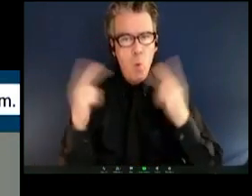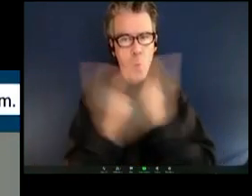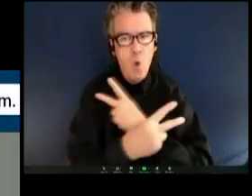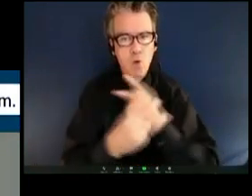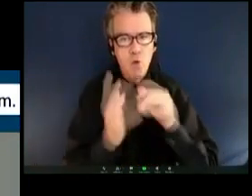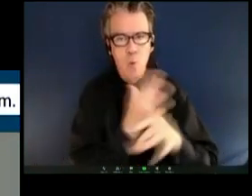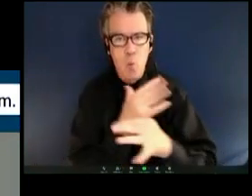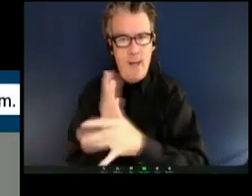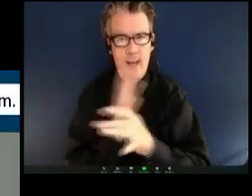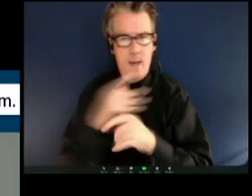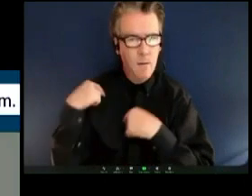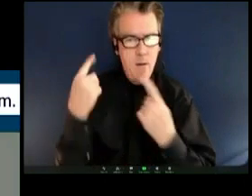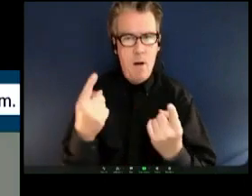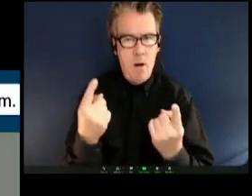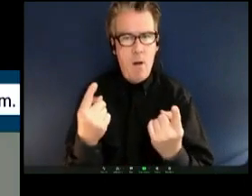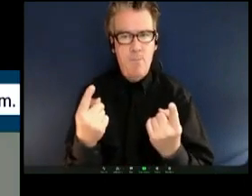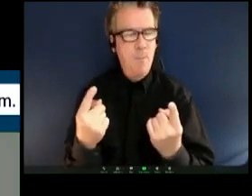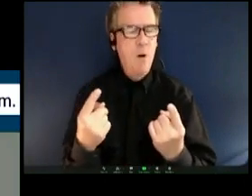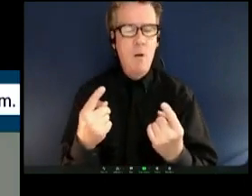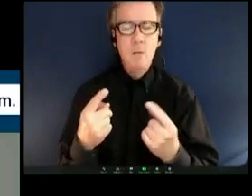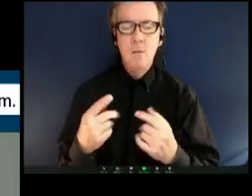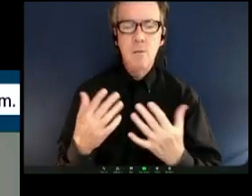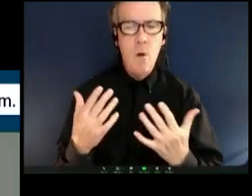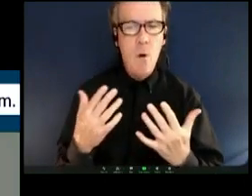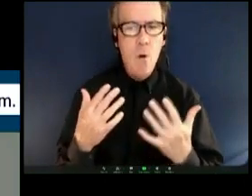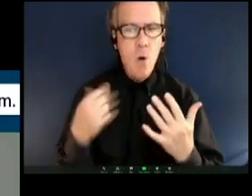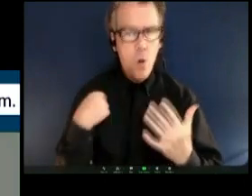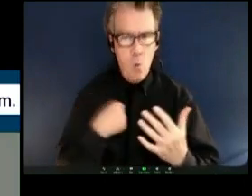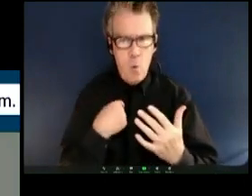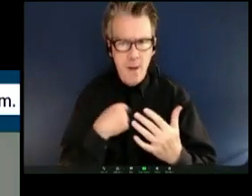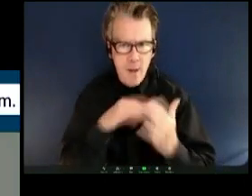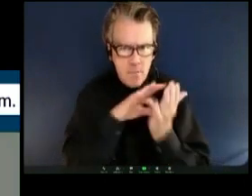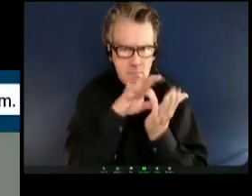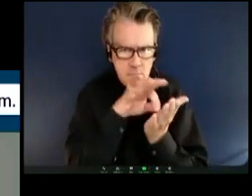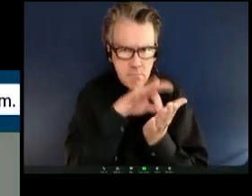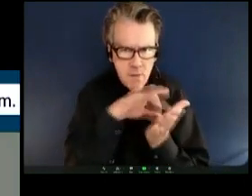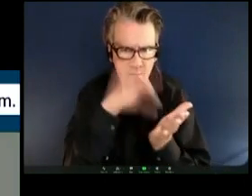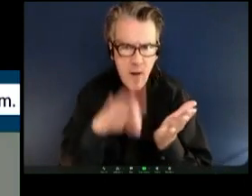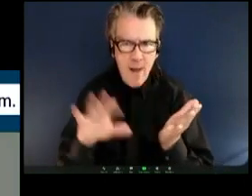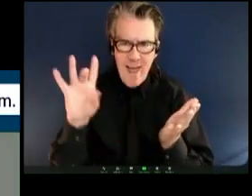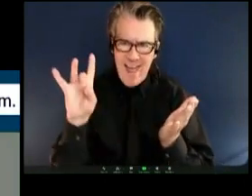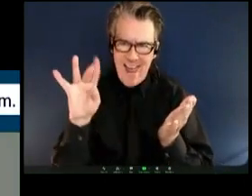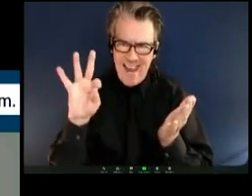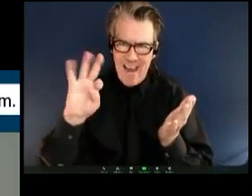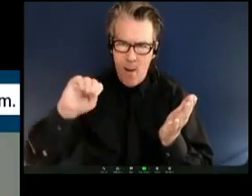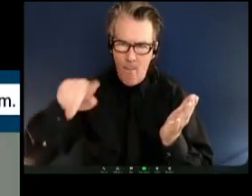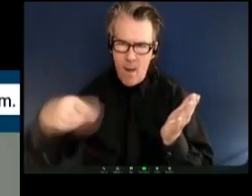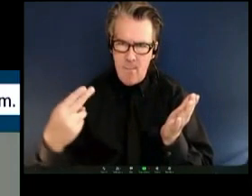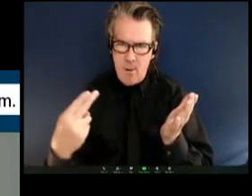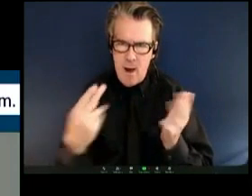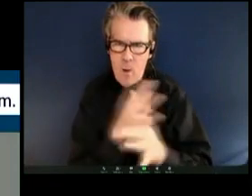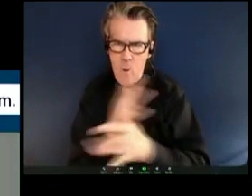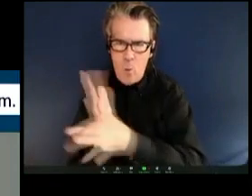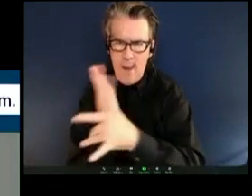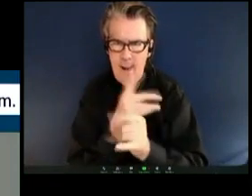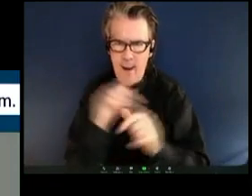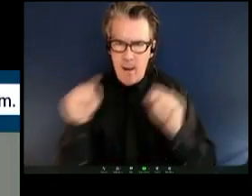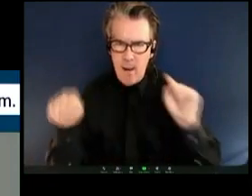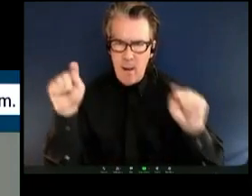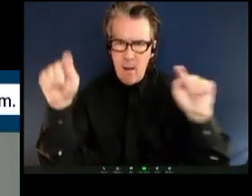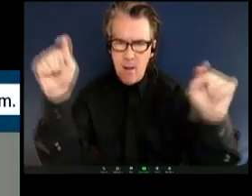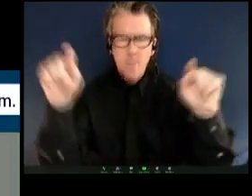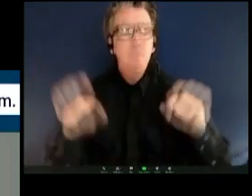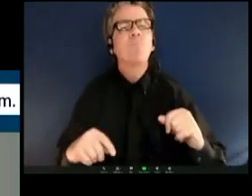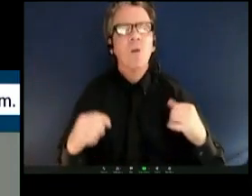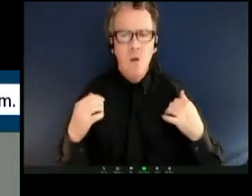this event. Now, at this hour, the winds have subsided in all areas affected by the shutoff, and that's great news because we